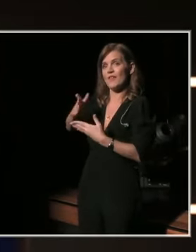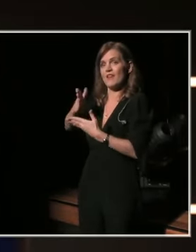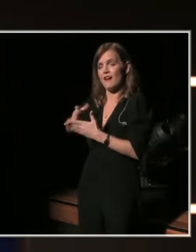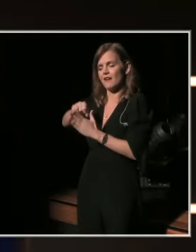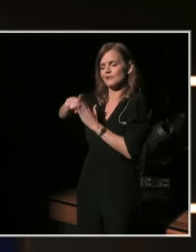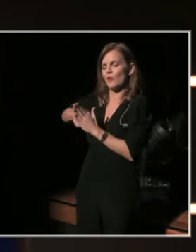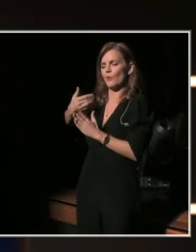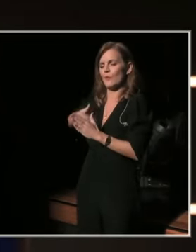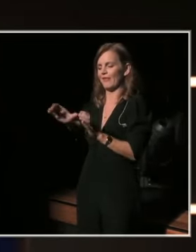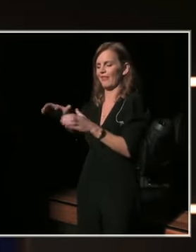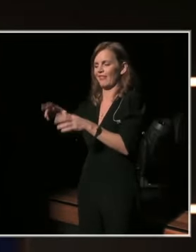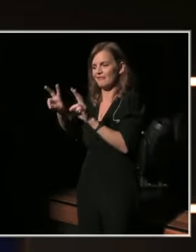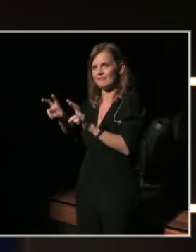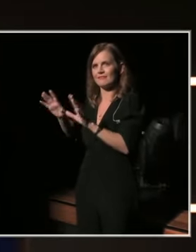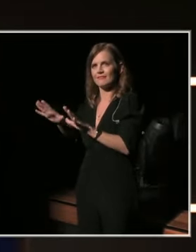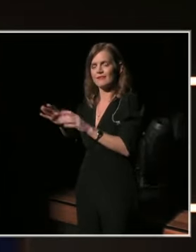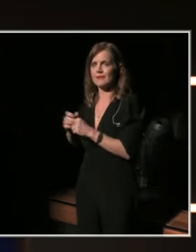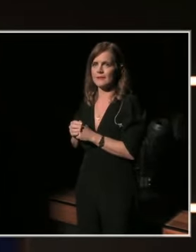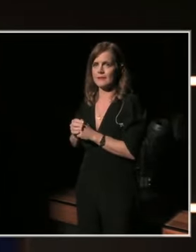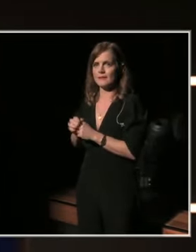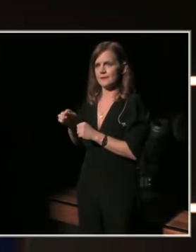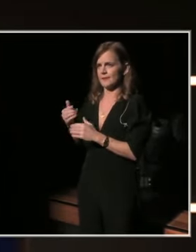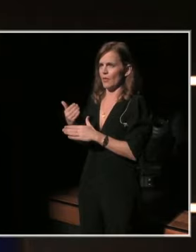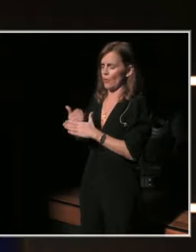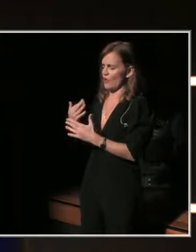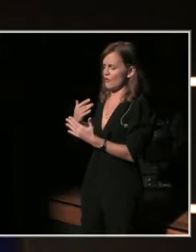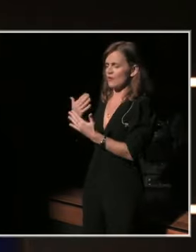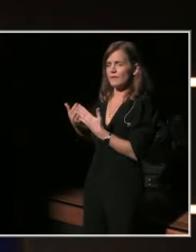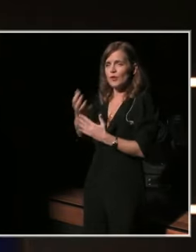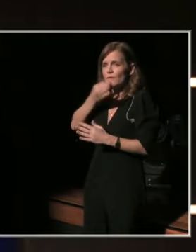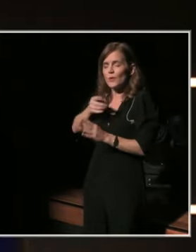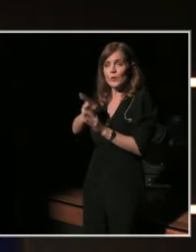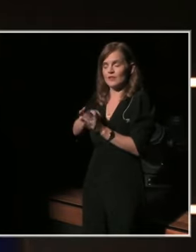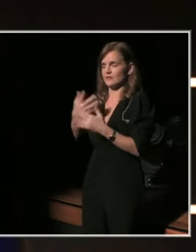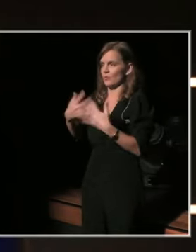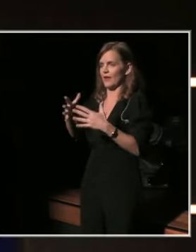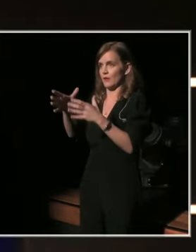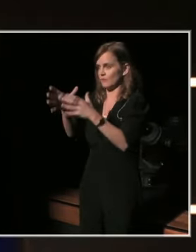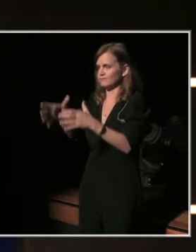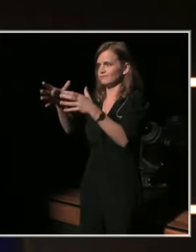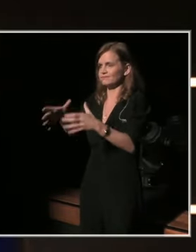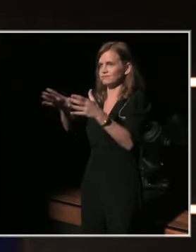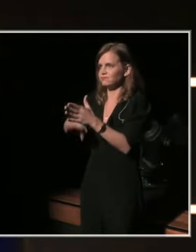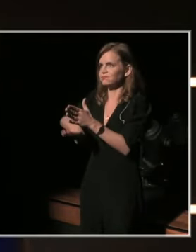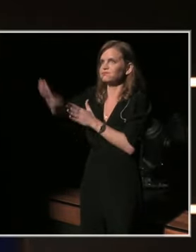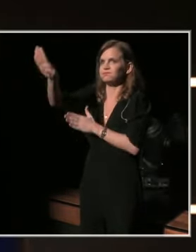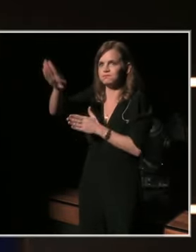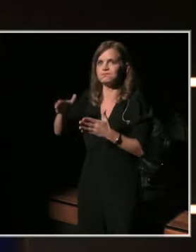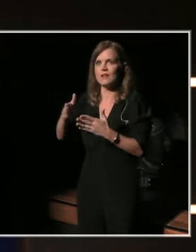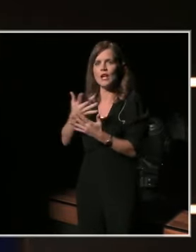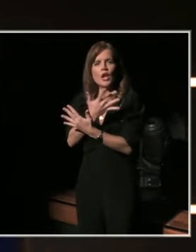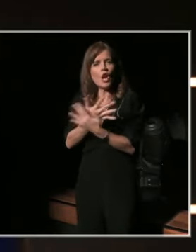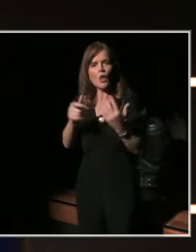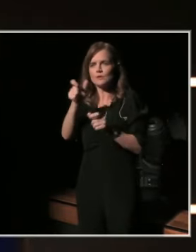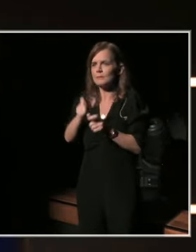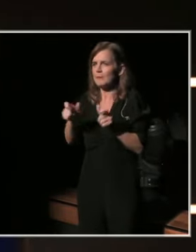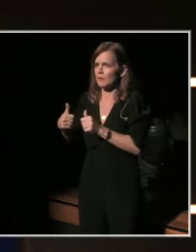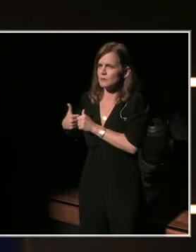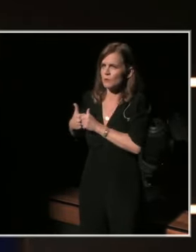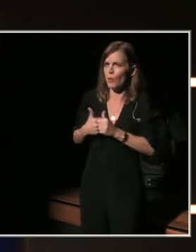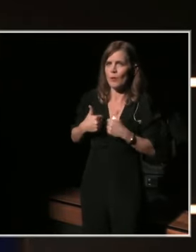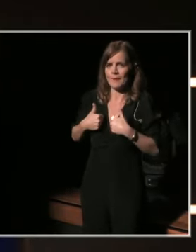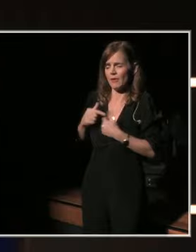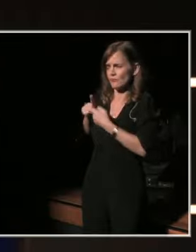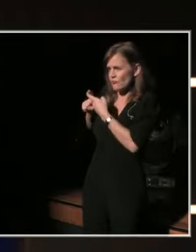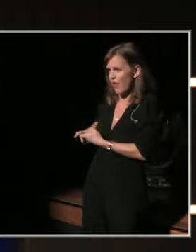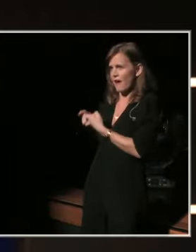that we've been doing over the last few years has just snowballed, and there are lots of people who have been standing by me that I've